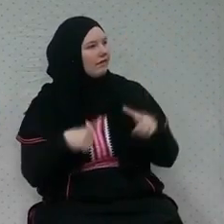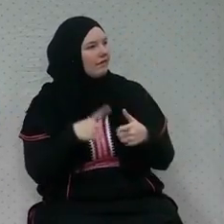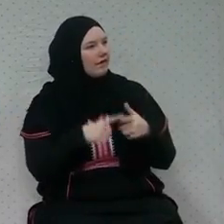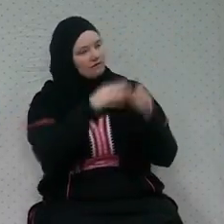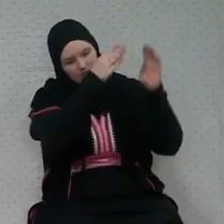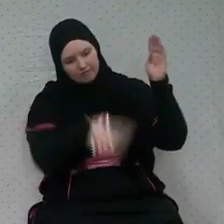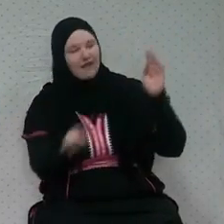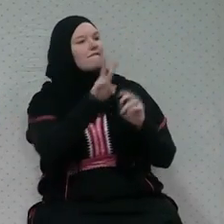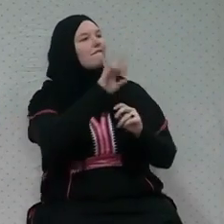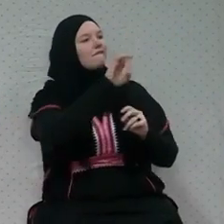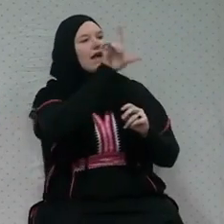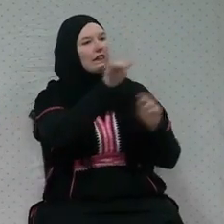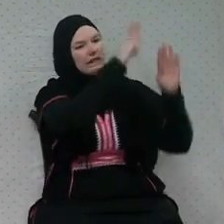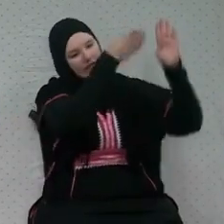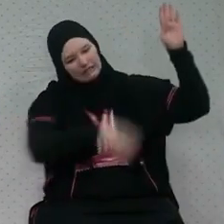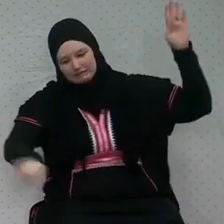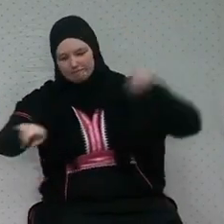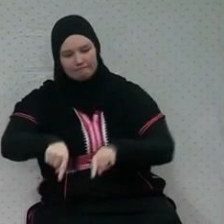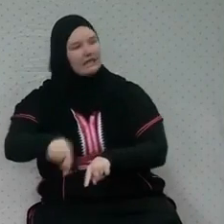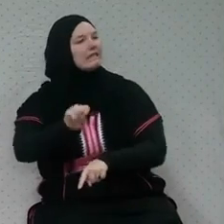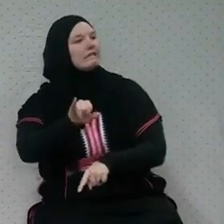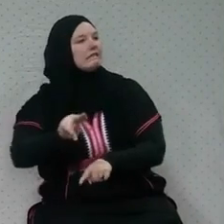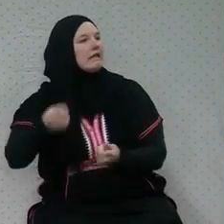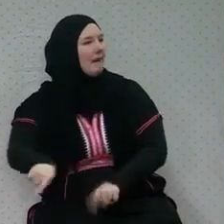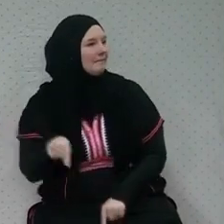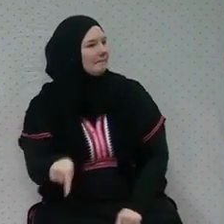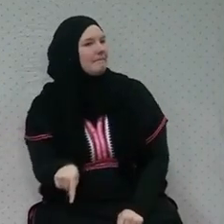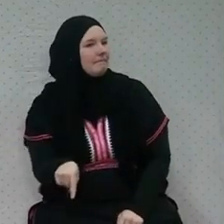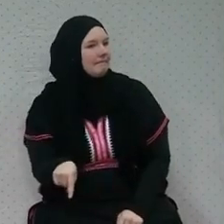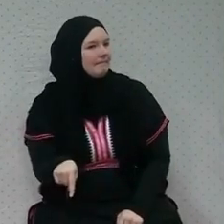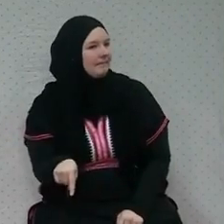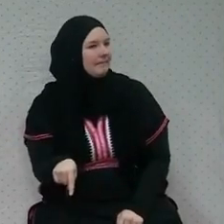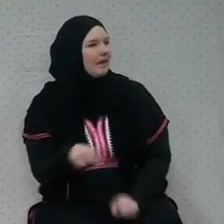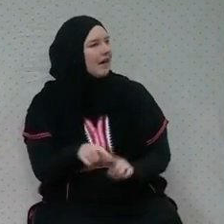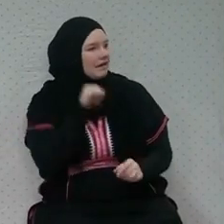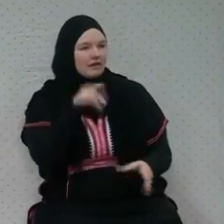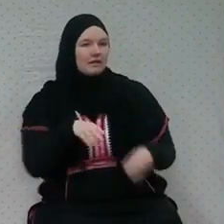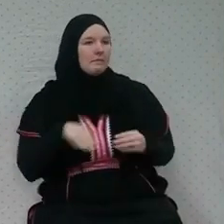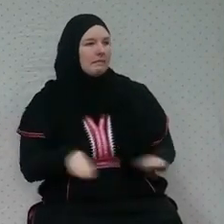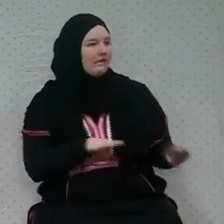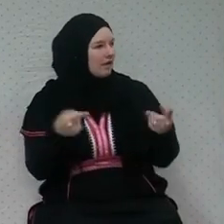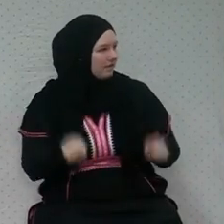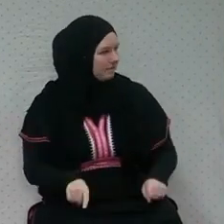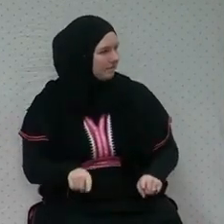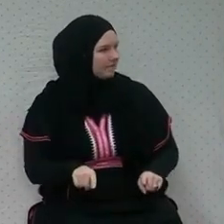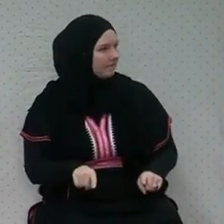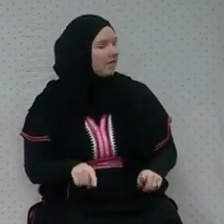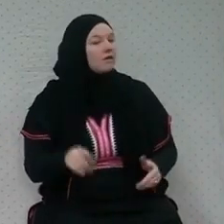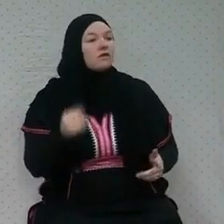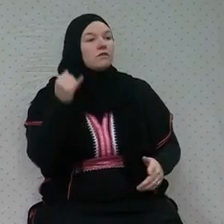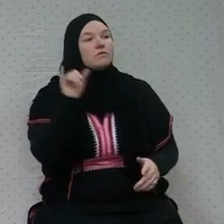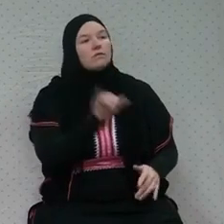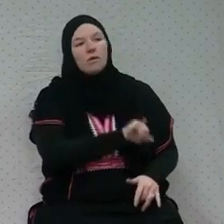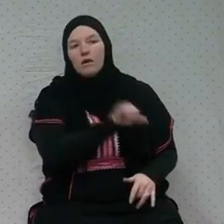sin and adultery and this unacceptable behavior. So likewise, you see the